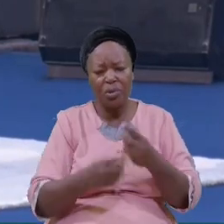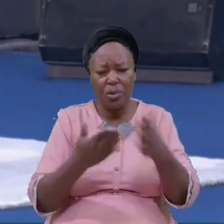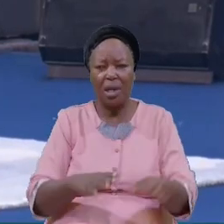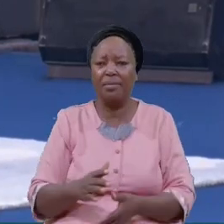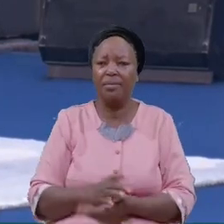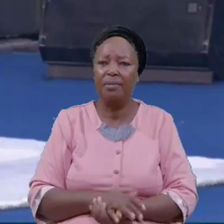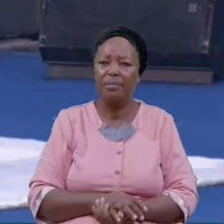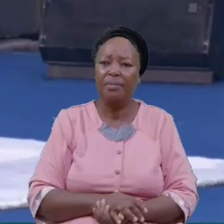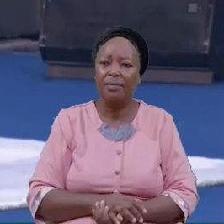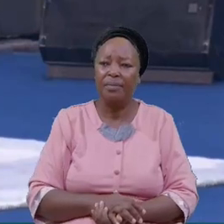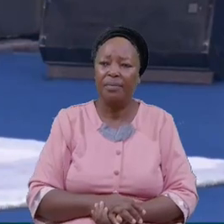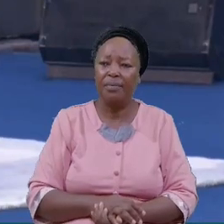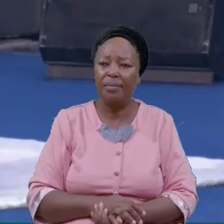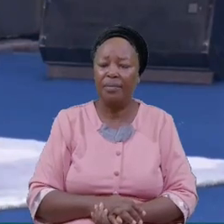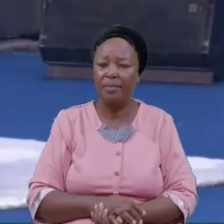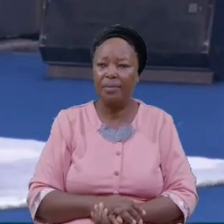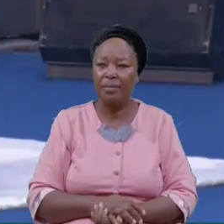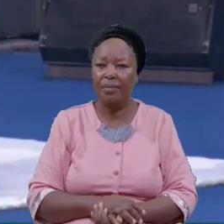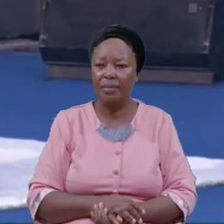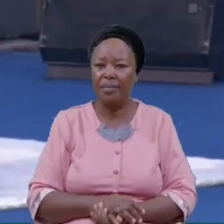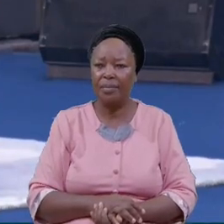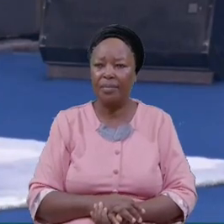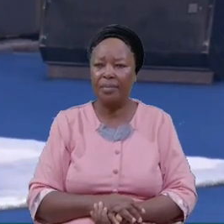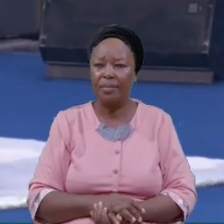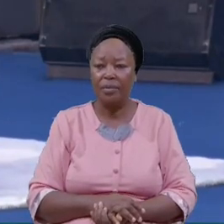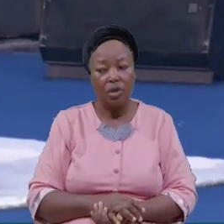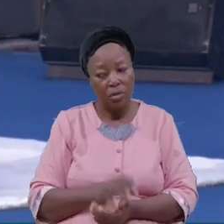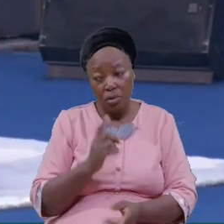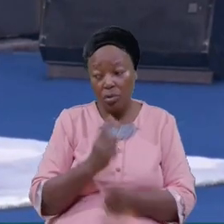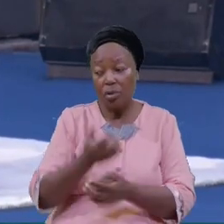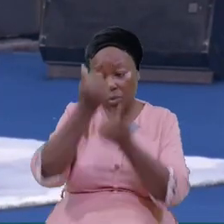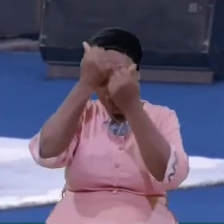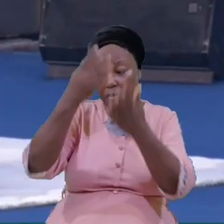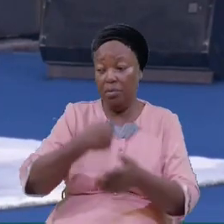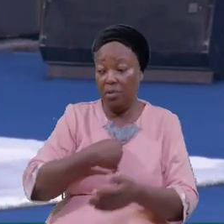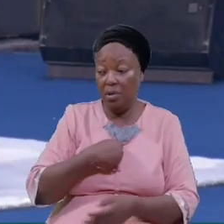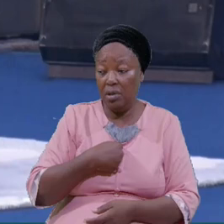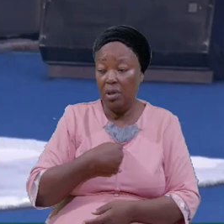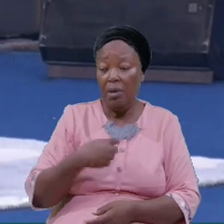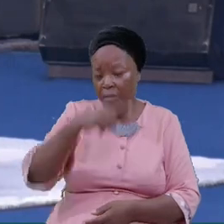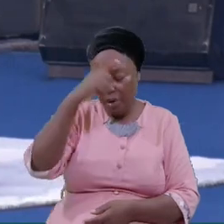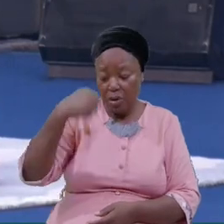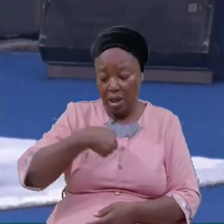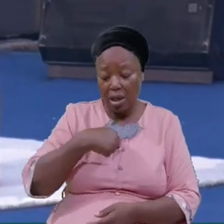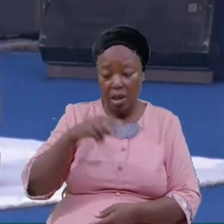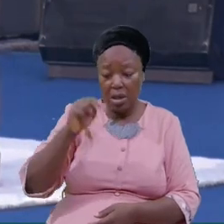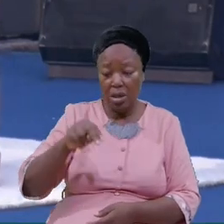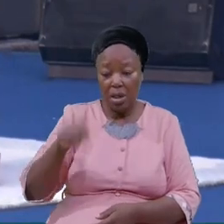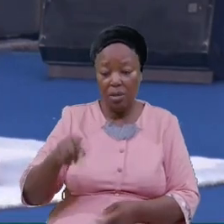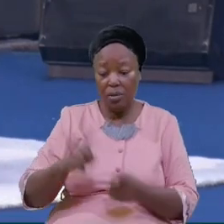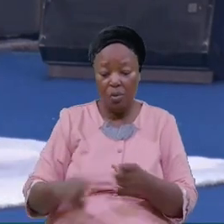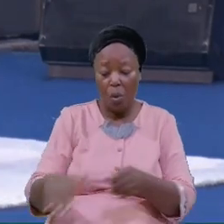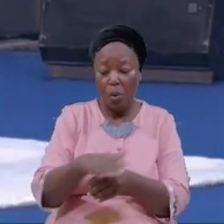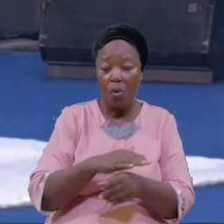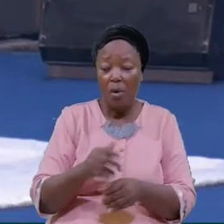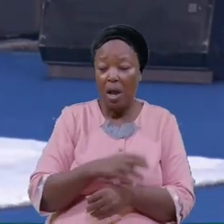innocent meure? Do what I told you, we need to cover up this deal. Fais ce que je te